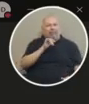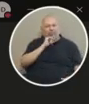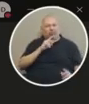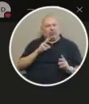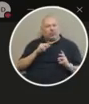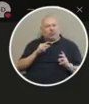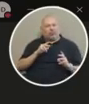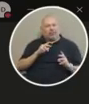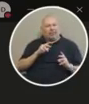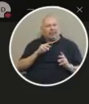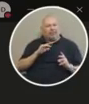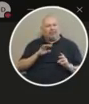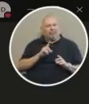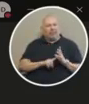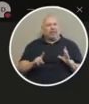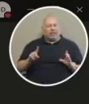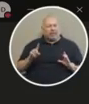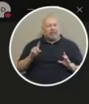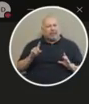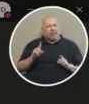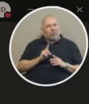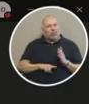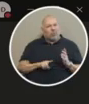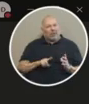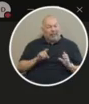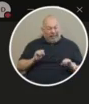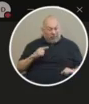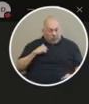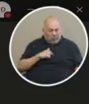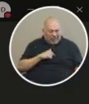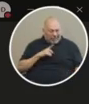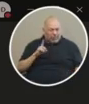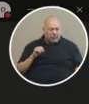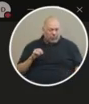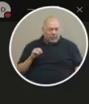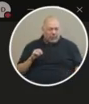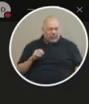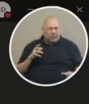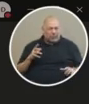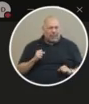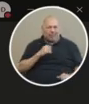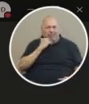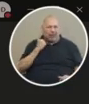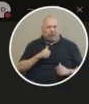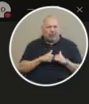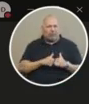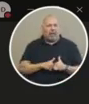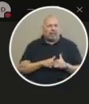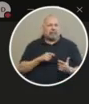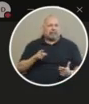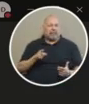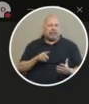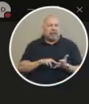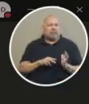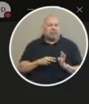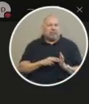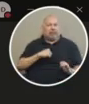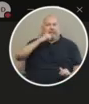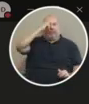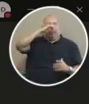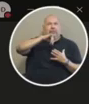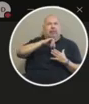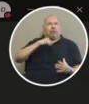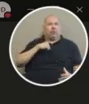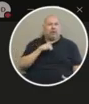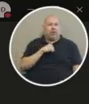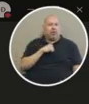reading and doing a lot, but what can we do to get better compliance there? I mean, I think